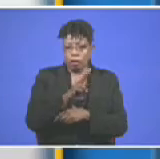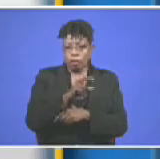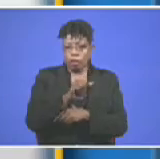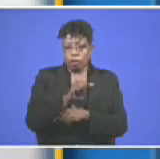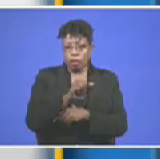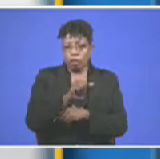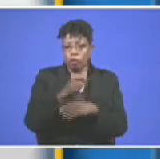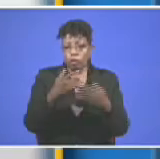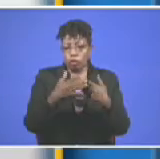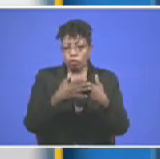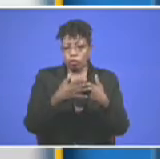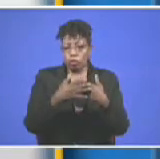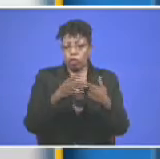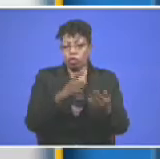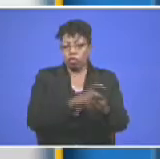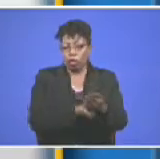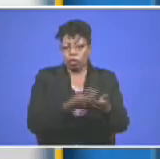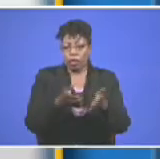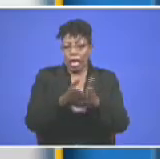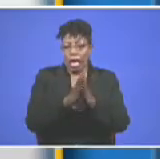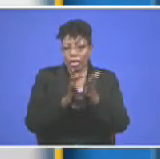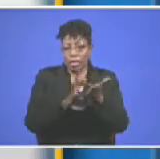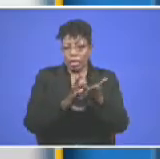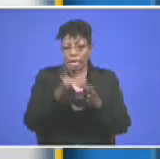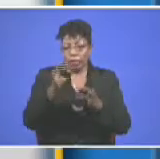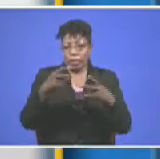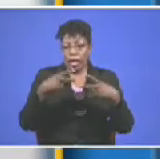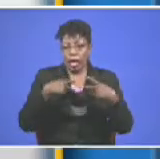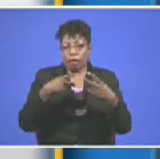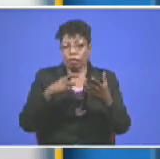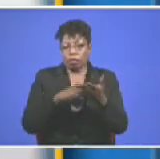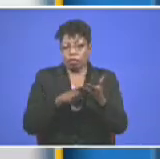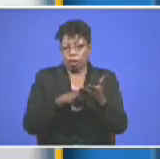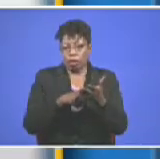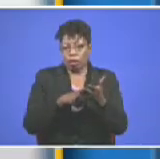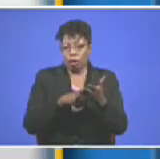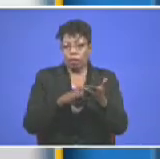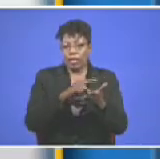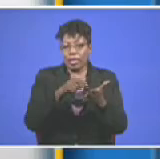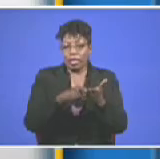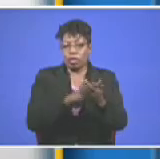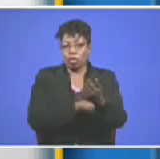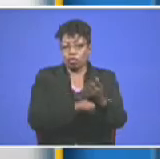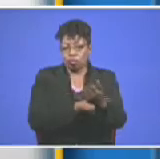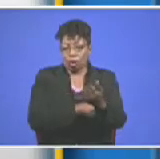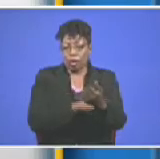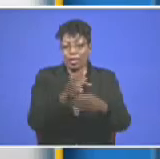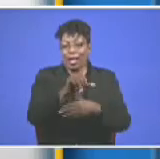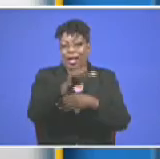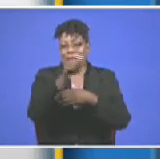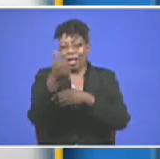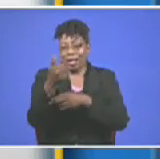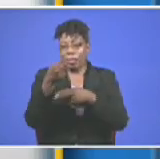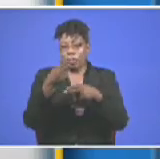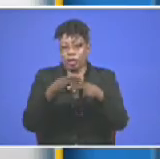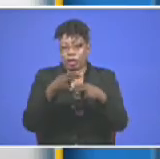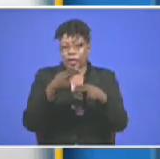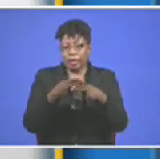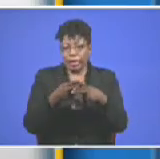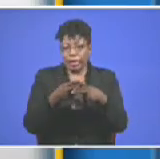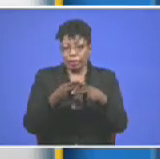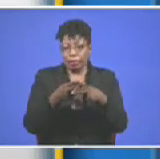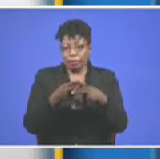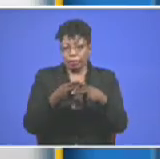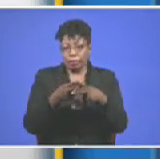drugs should ask their pharmacist if their medication contains a drug and ask for the brand name alternative. As to the concern over